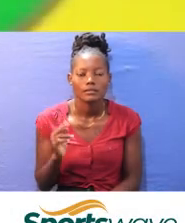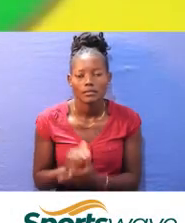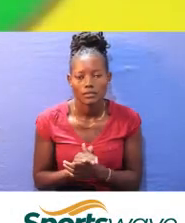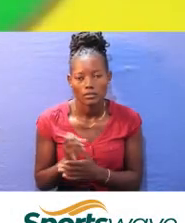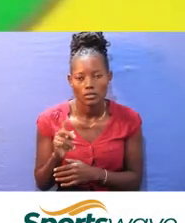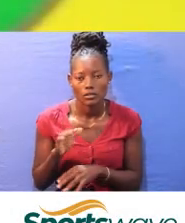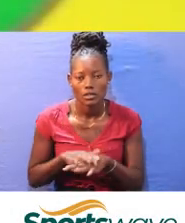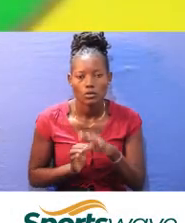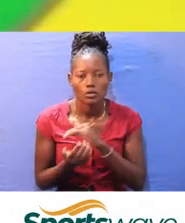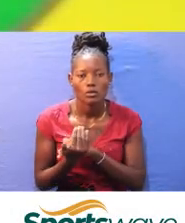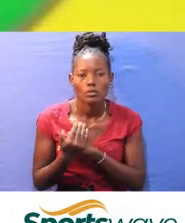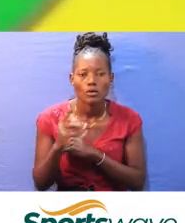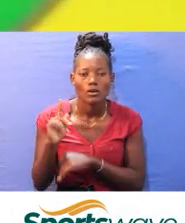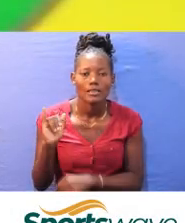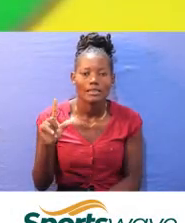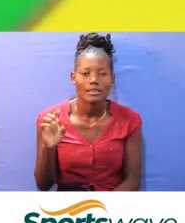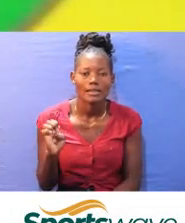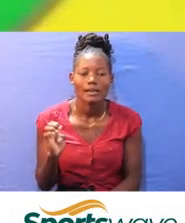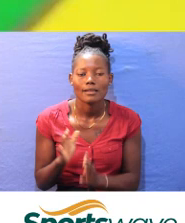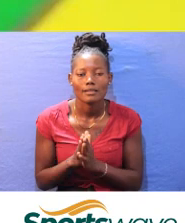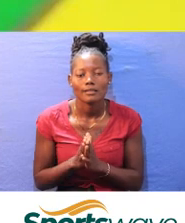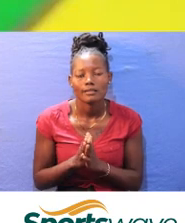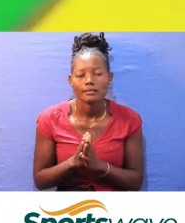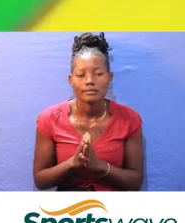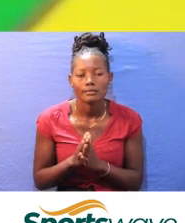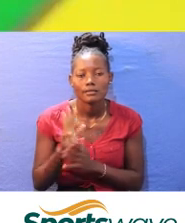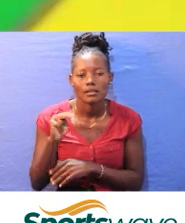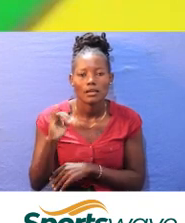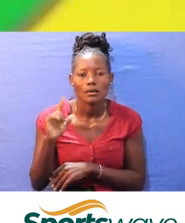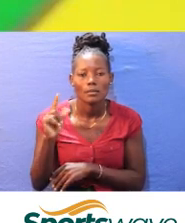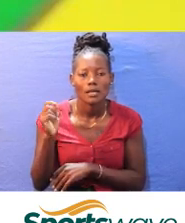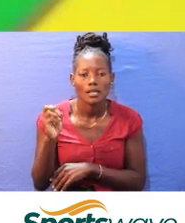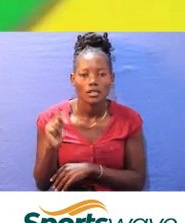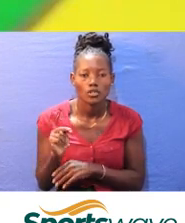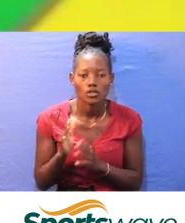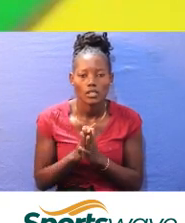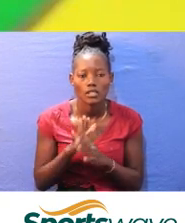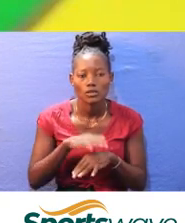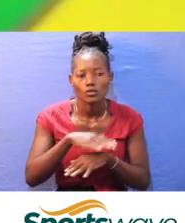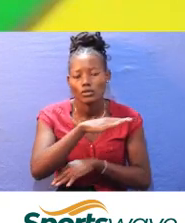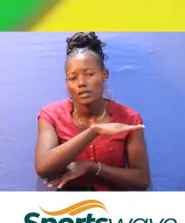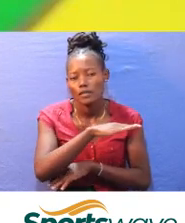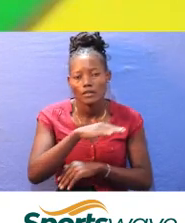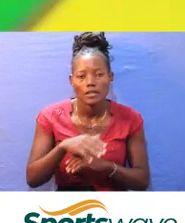Good morning, Kyle and Milton, and good evening,